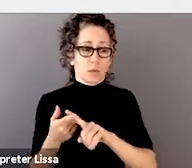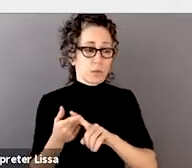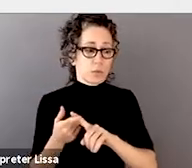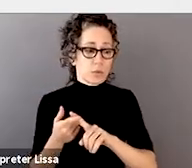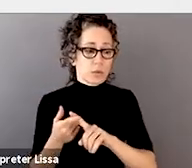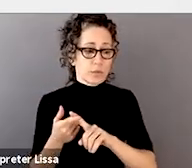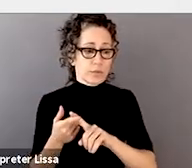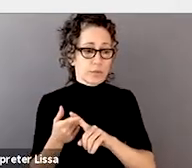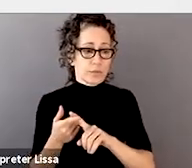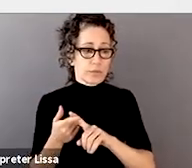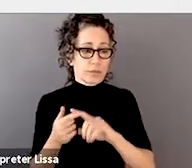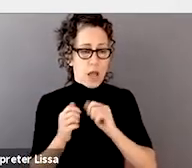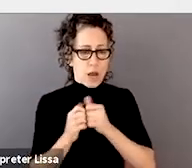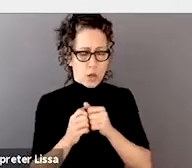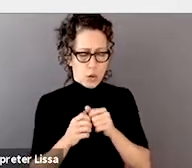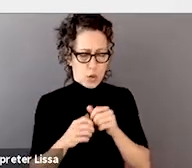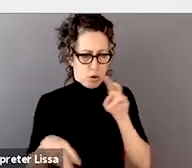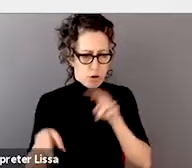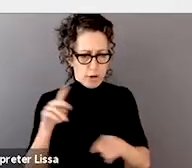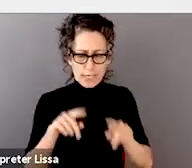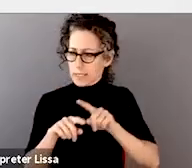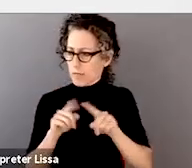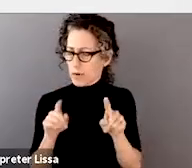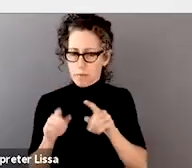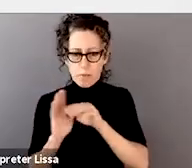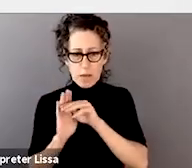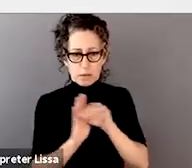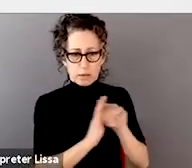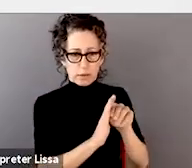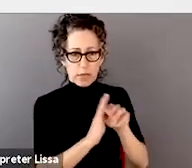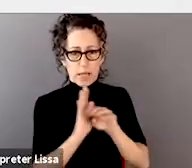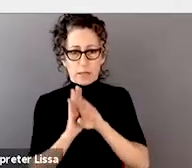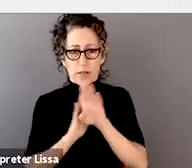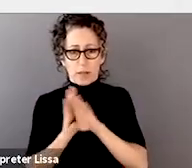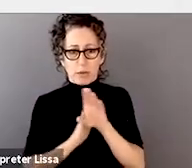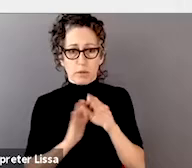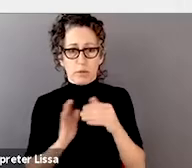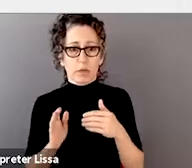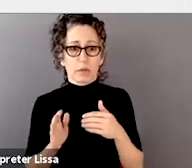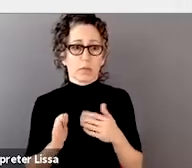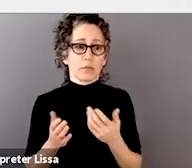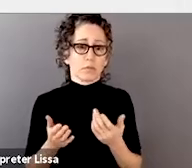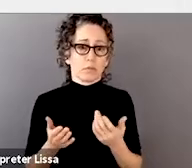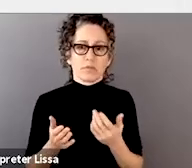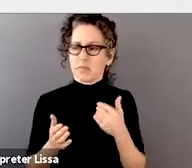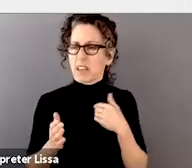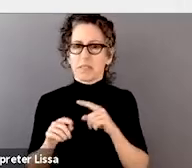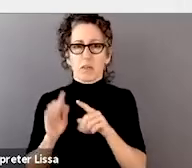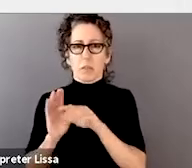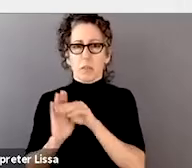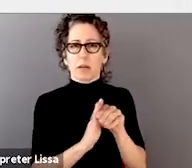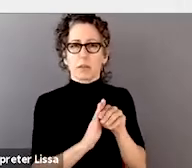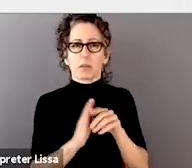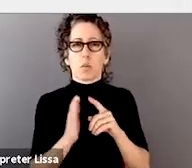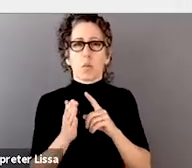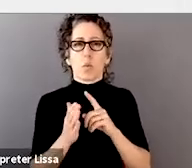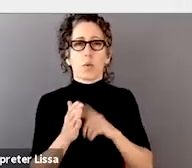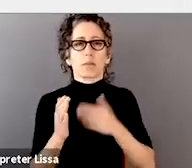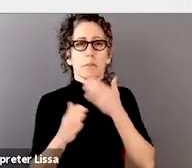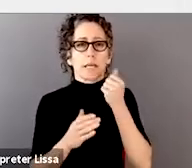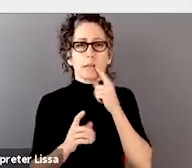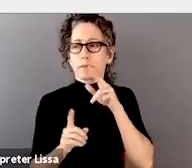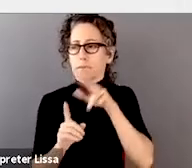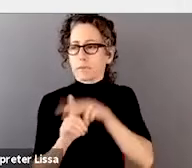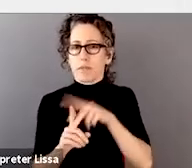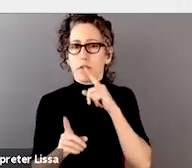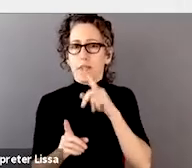look into deep learning models. And so developers have access to these tools, and it's a lot easier for them to use. That's one aspect of the work. I think